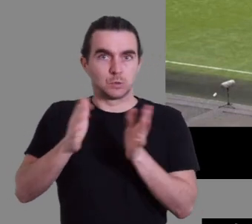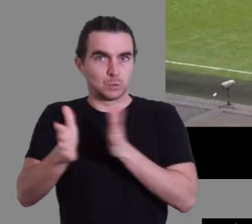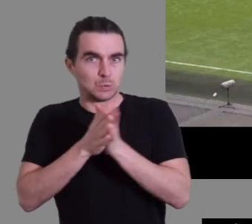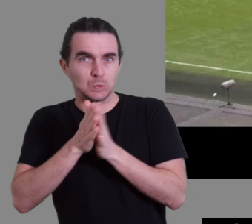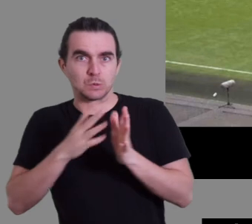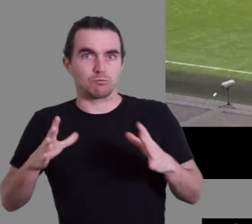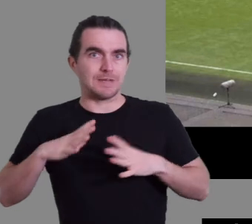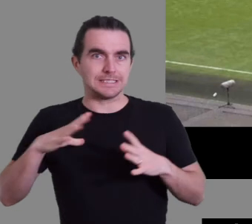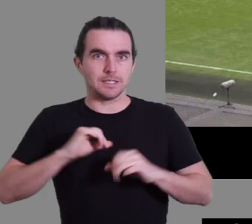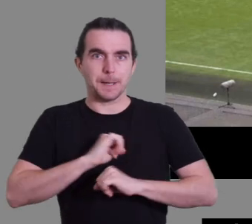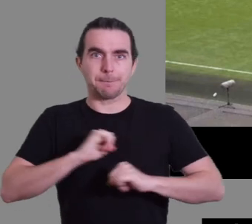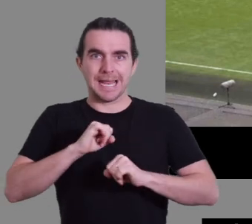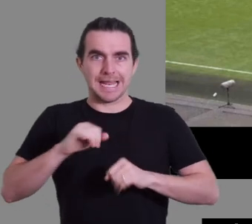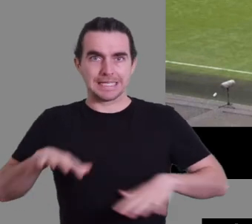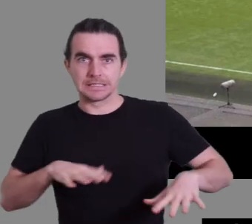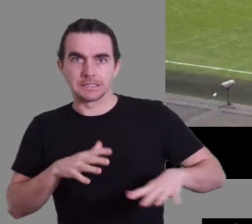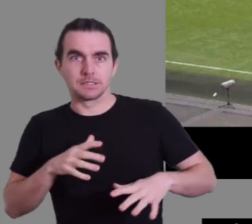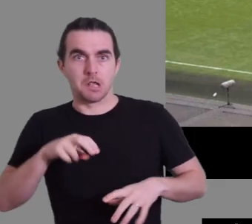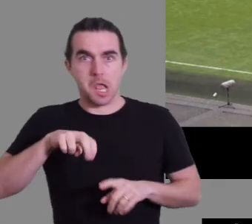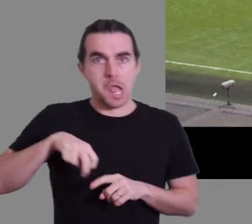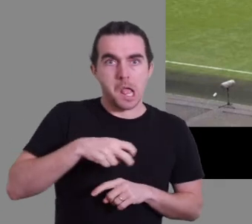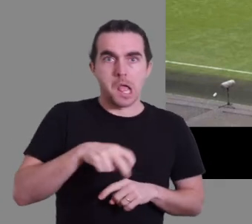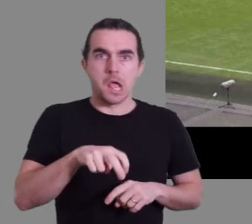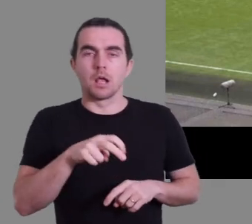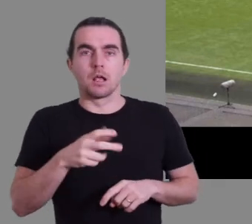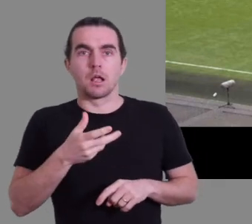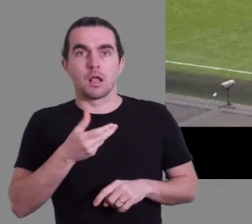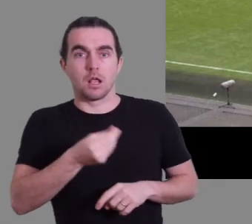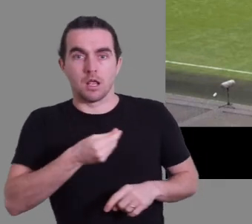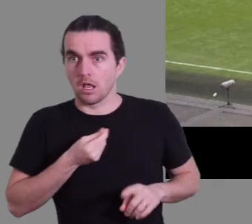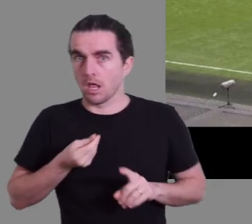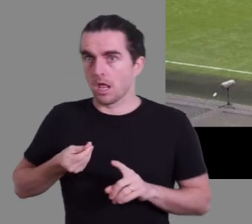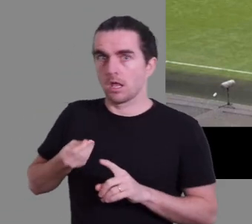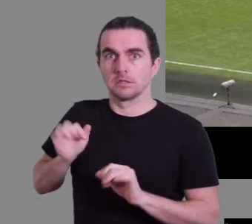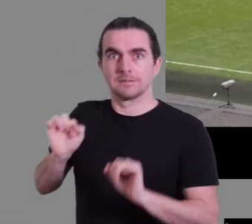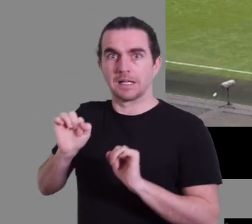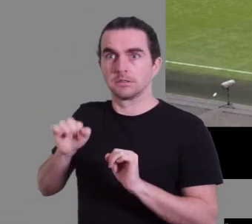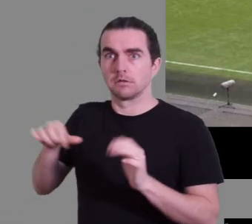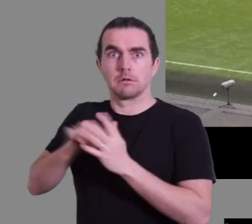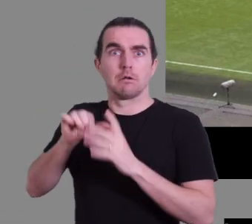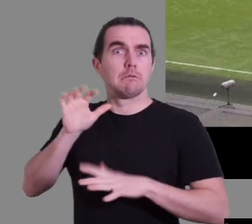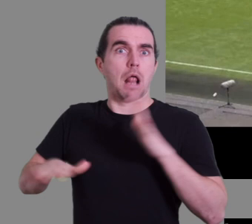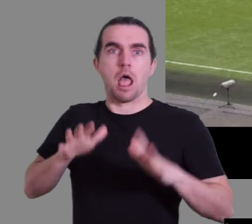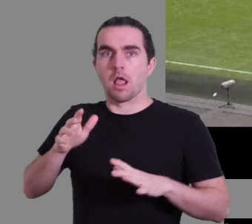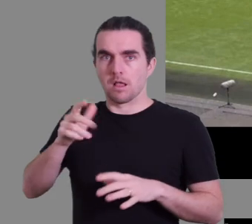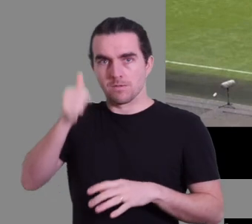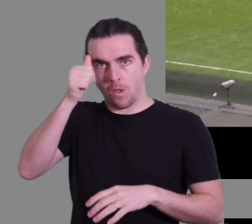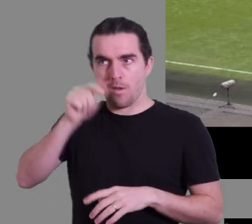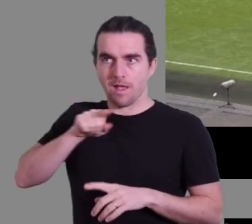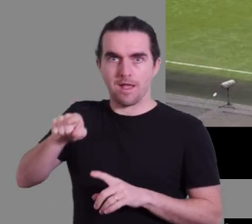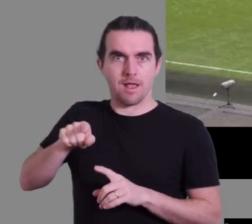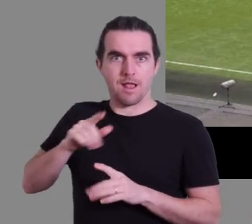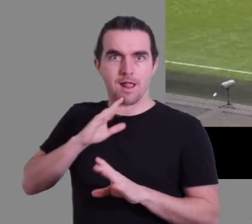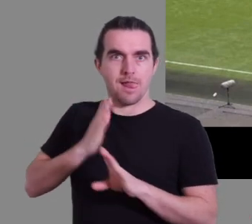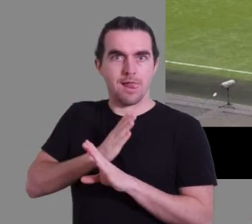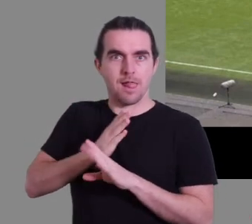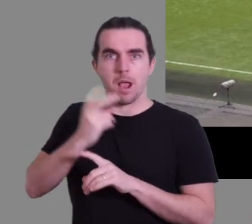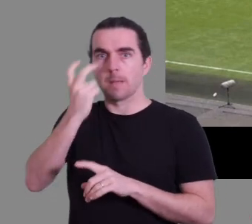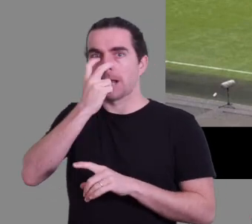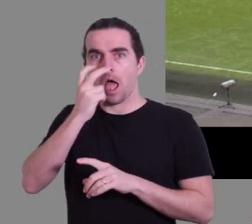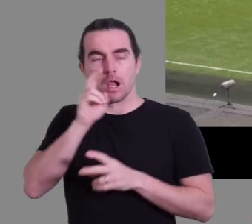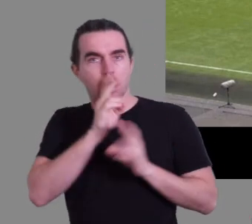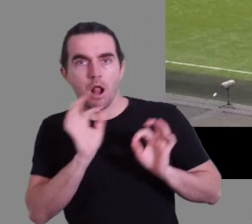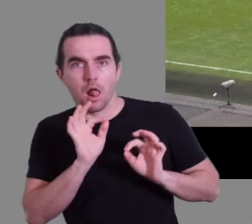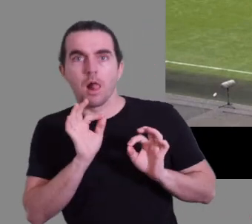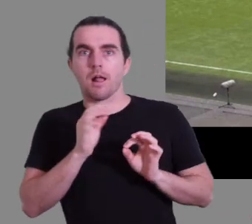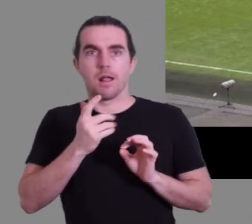he's anticipating and preparing his space already. And really giving the defender a problem by being blindsided. What's he going to do next?